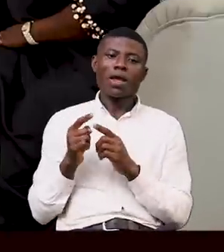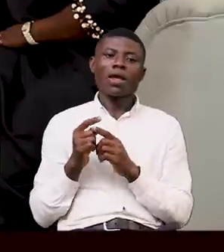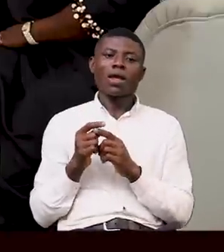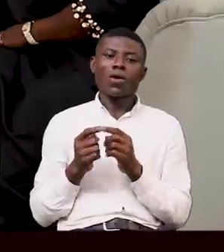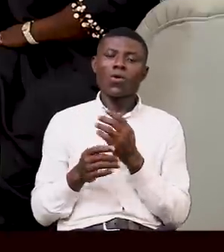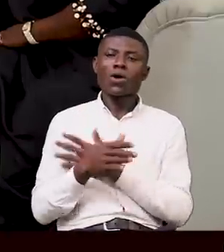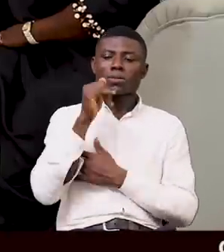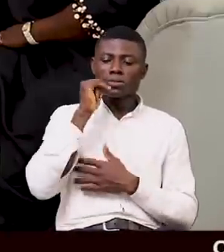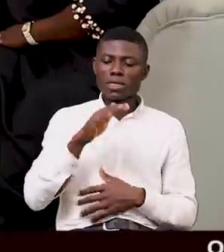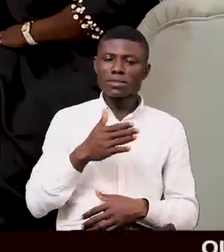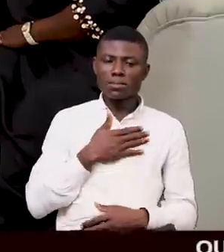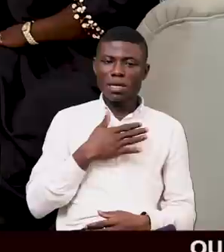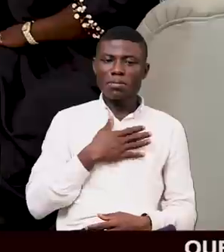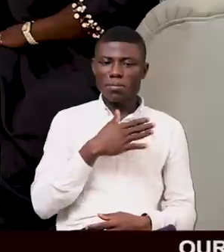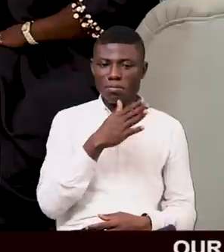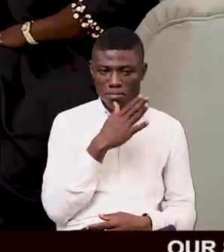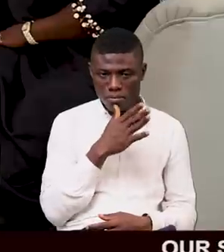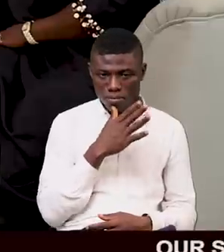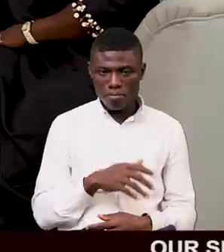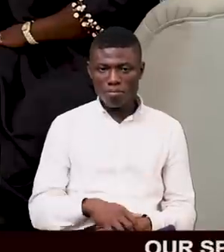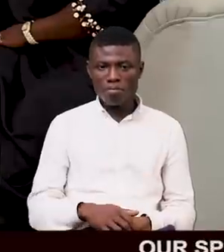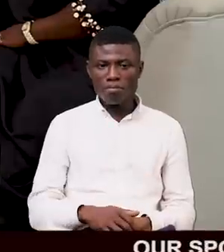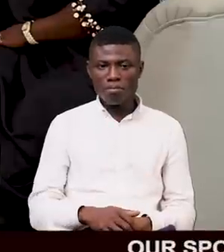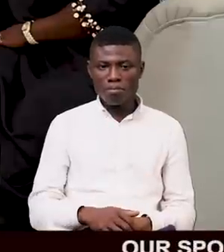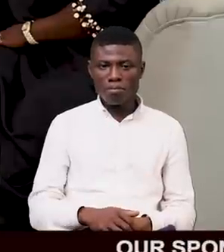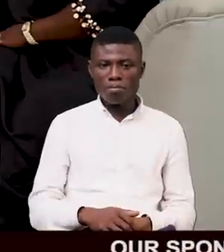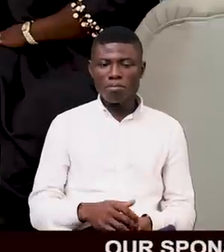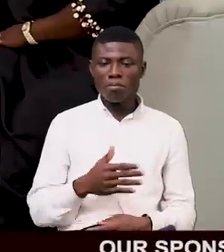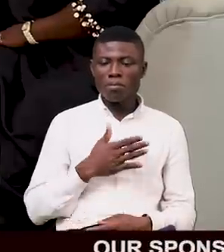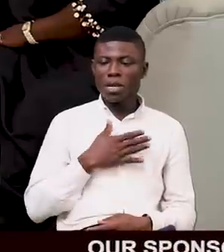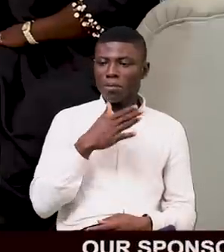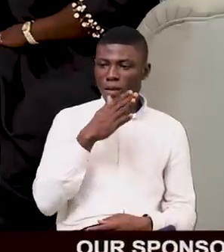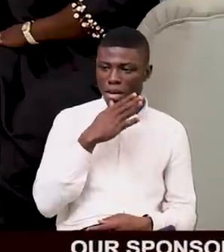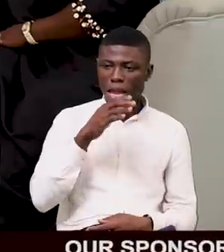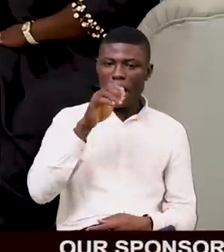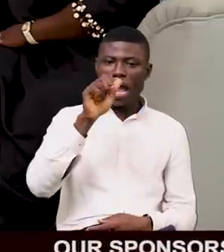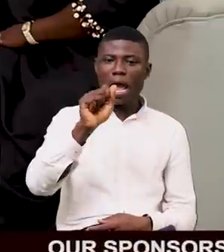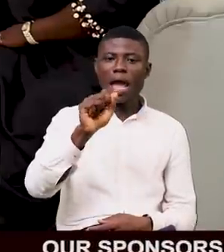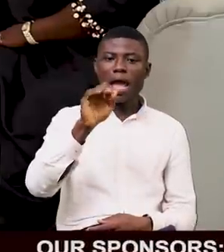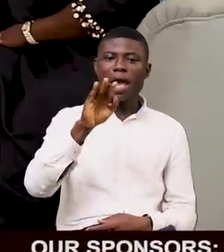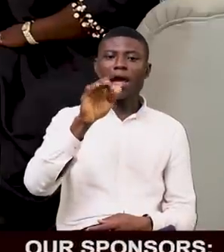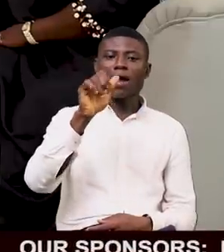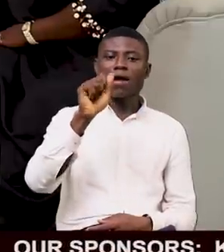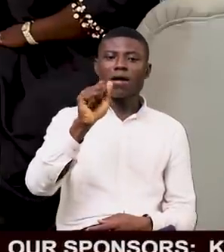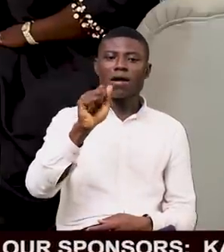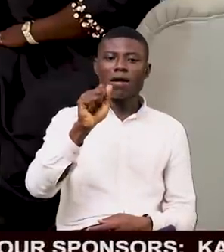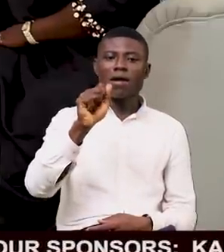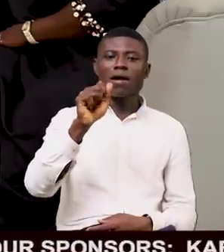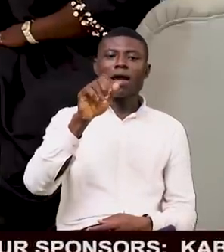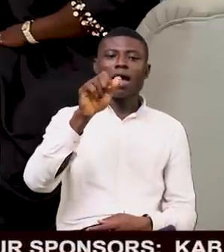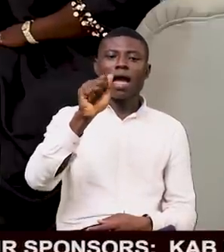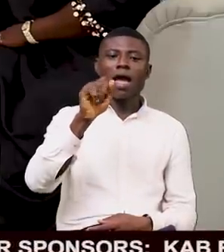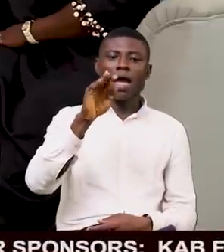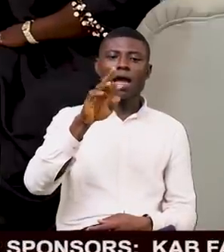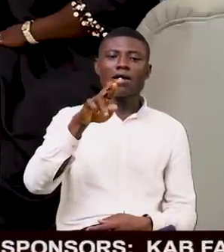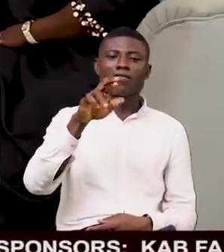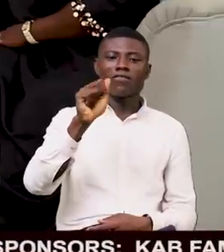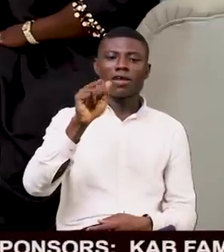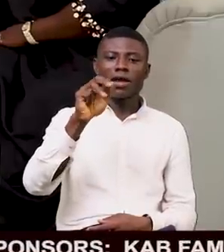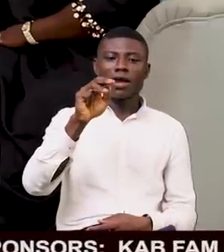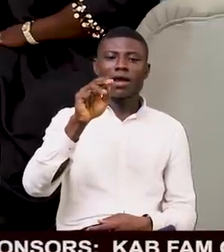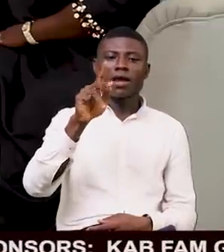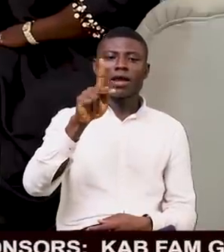me maame okay maame o maame o maame afra koma I mean, we pa, Madame Sammy, a friend. What more